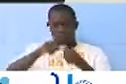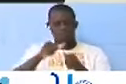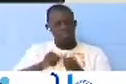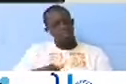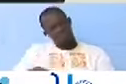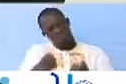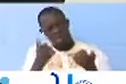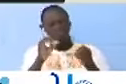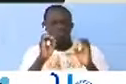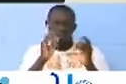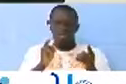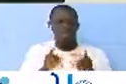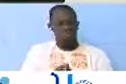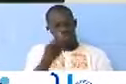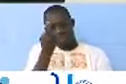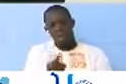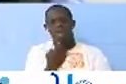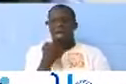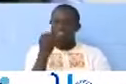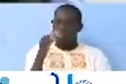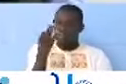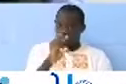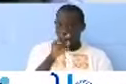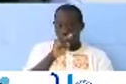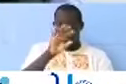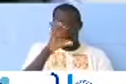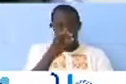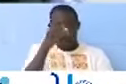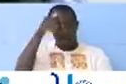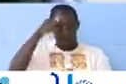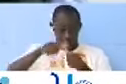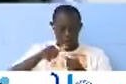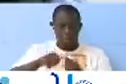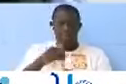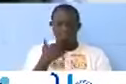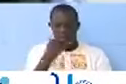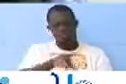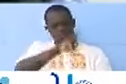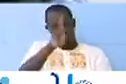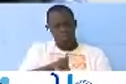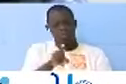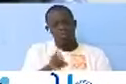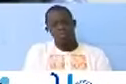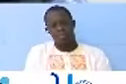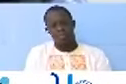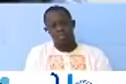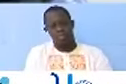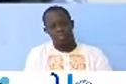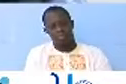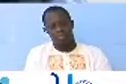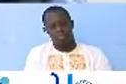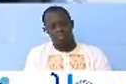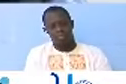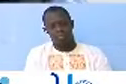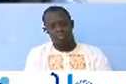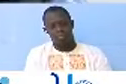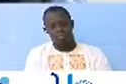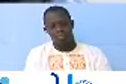just asking if you can. Ni hakilo ta mutano la beda da ke nyini kala don ni ngatre hakilo samura bar ni ta hakilo ta mutano la fana a